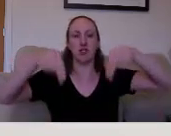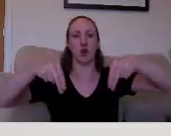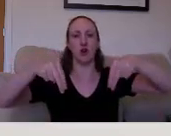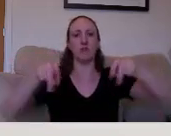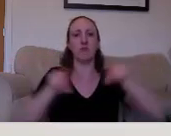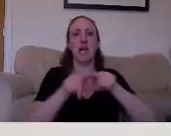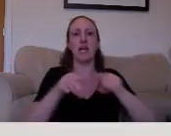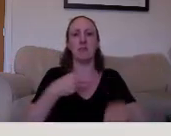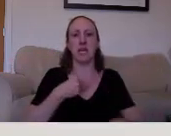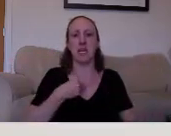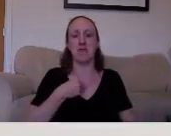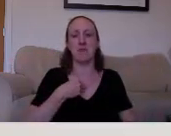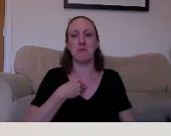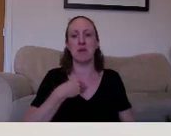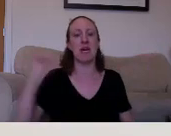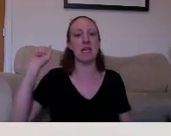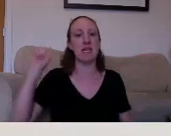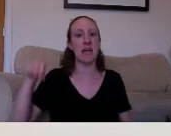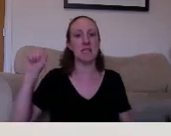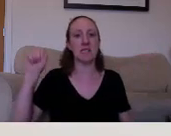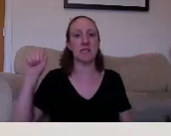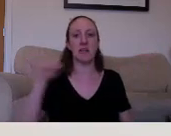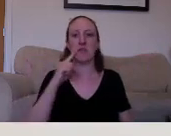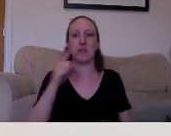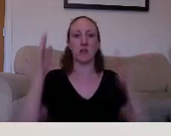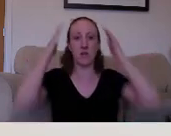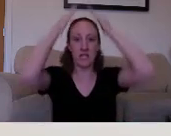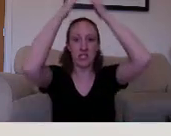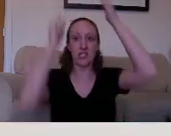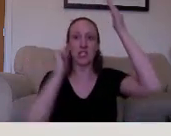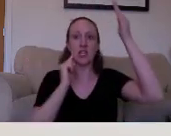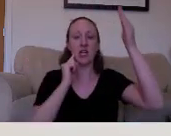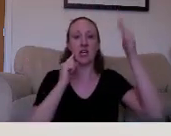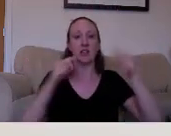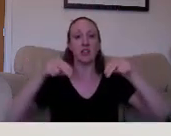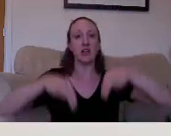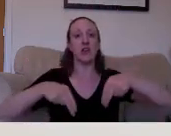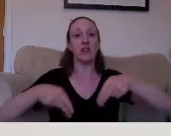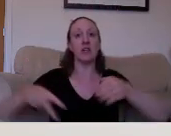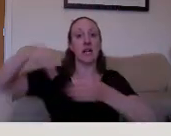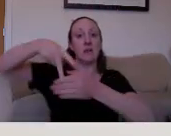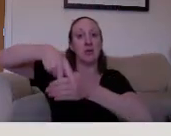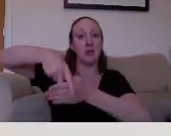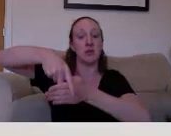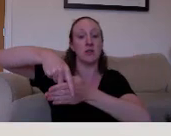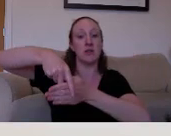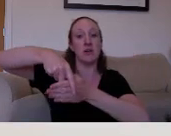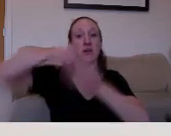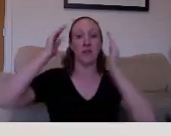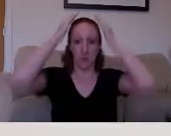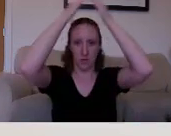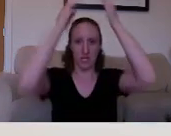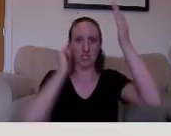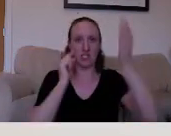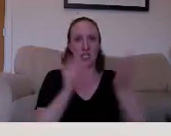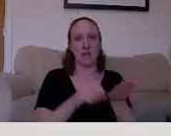a dog like me?" "Yes," cried the witch, and the dog clambered on.